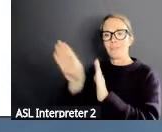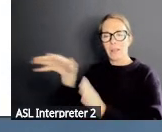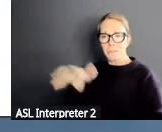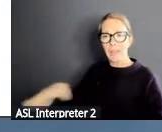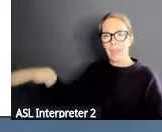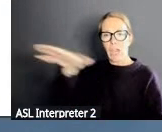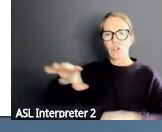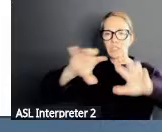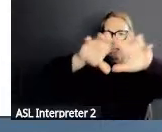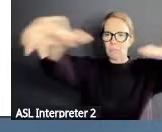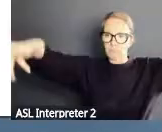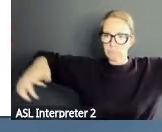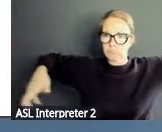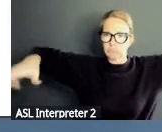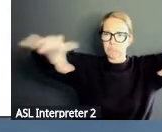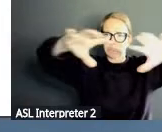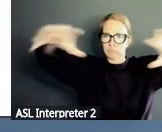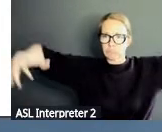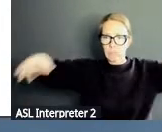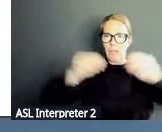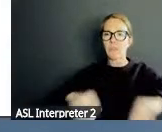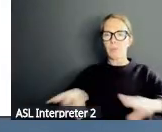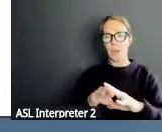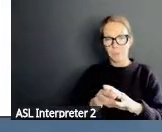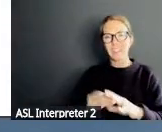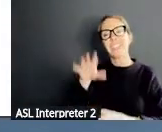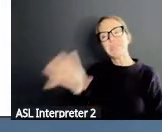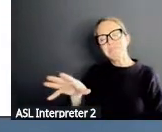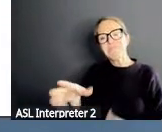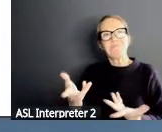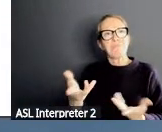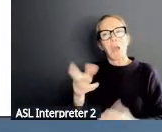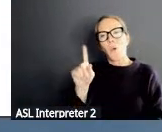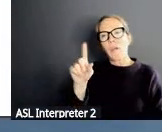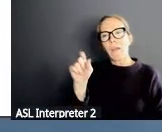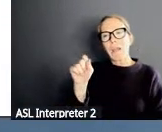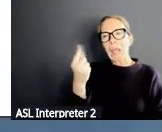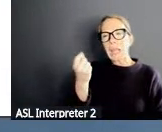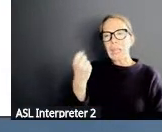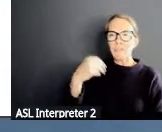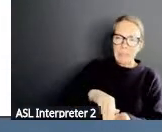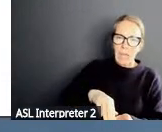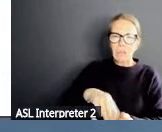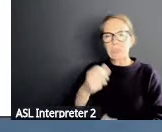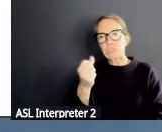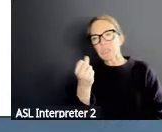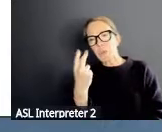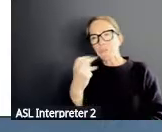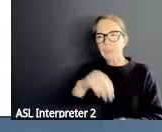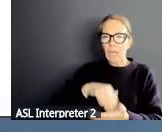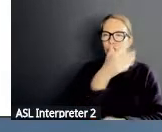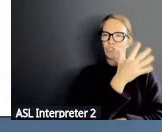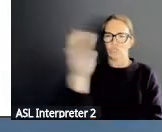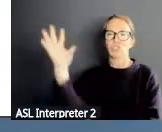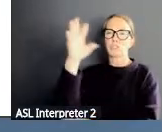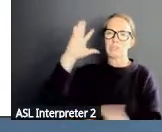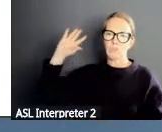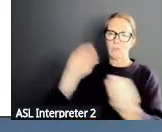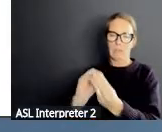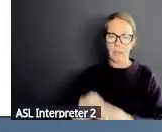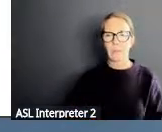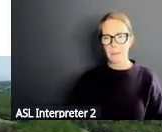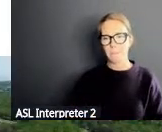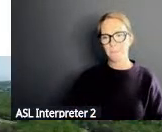of the property, and it is estimated the property contains between 11,000 and 12,000 trees. Next slide,